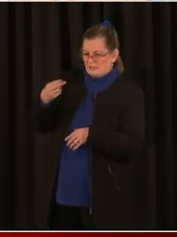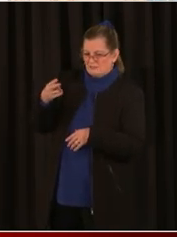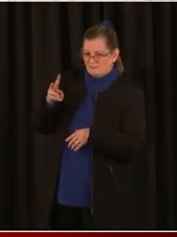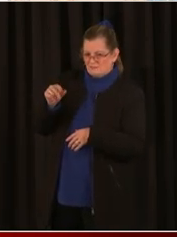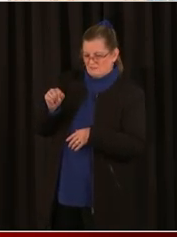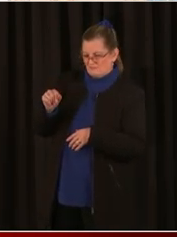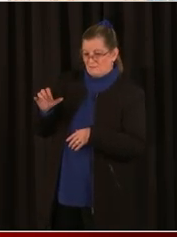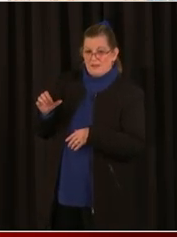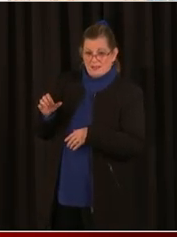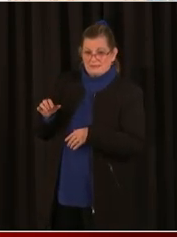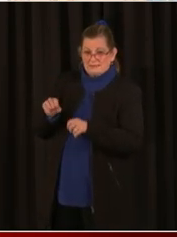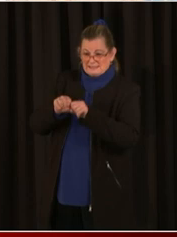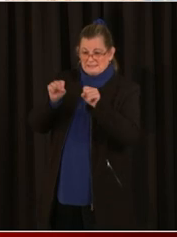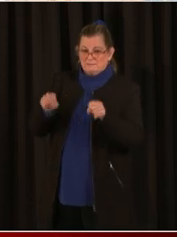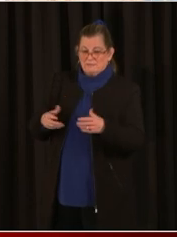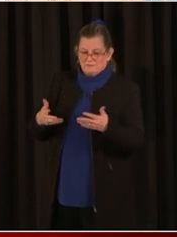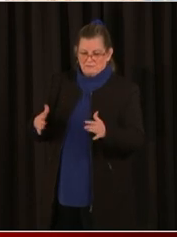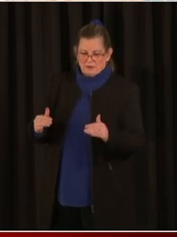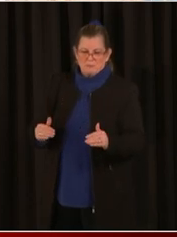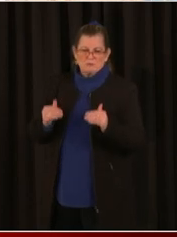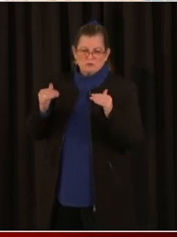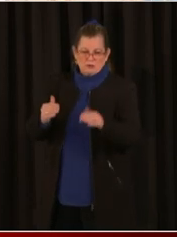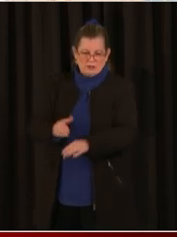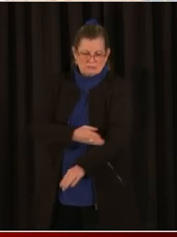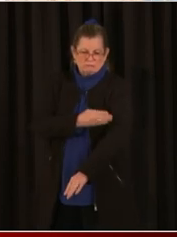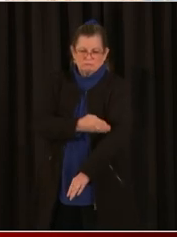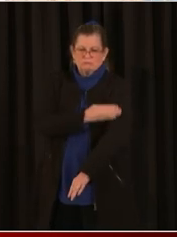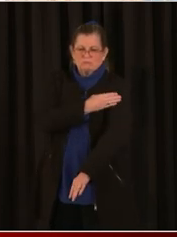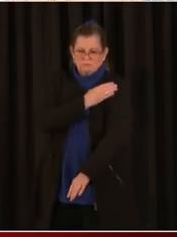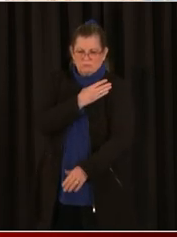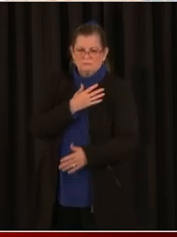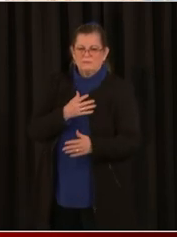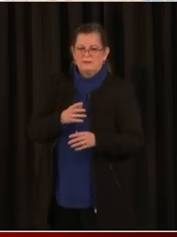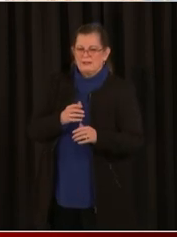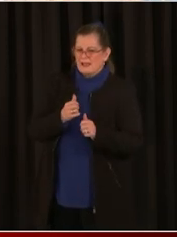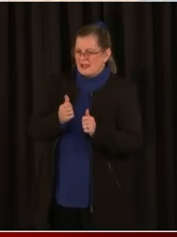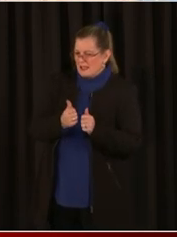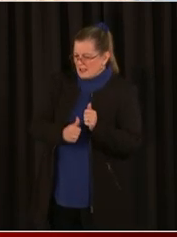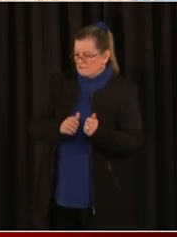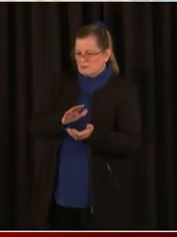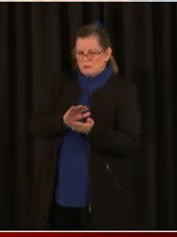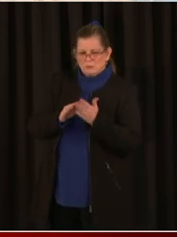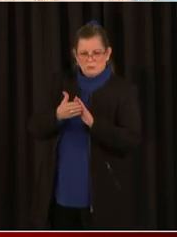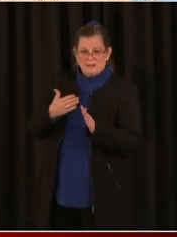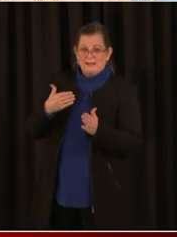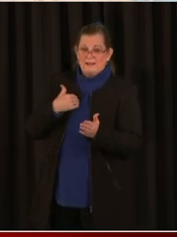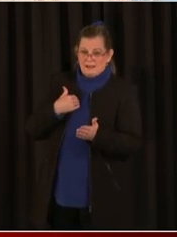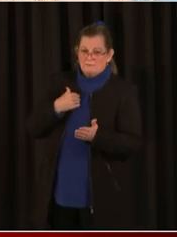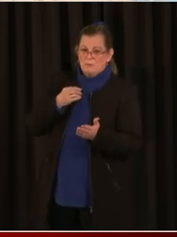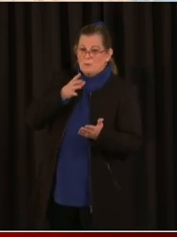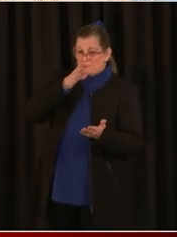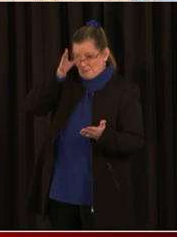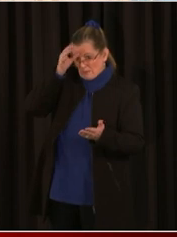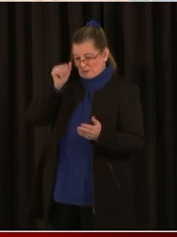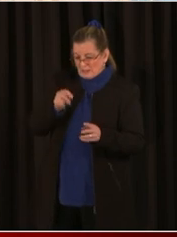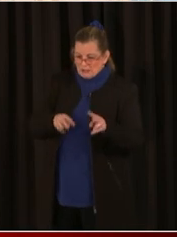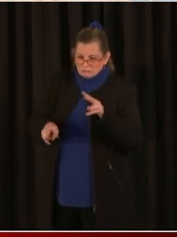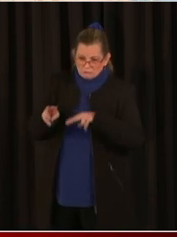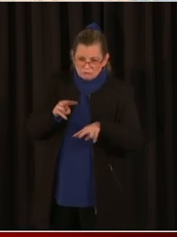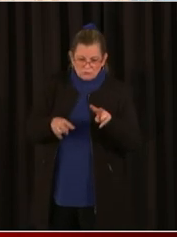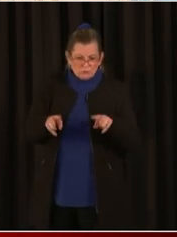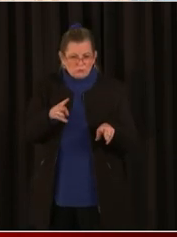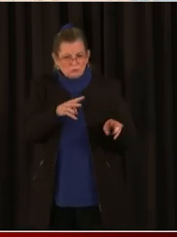systems upgrade and a school plan that every community member or parent can review